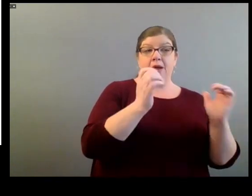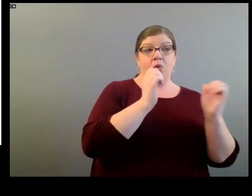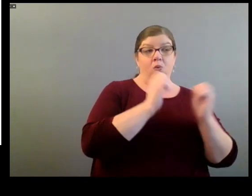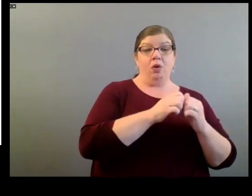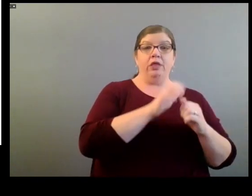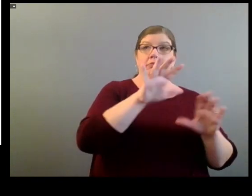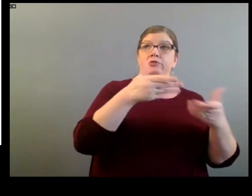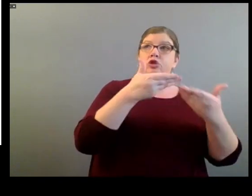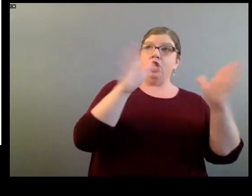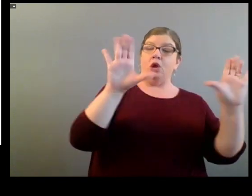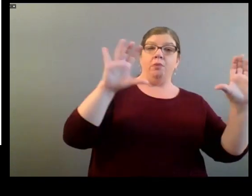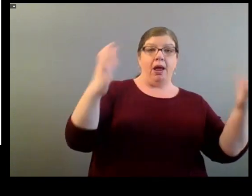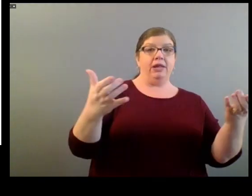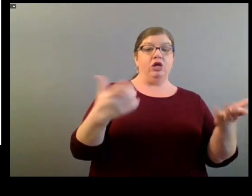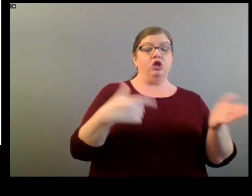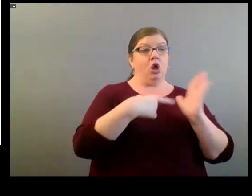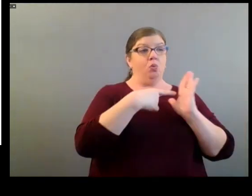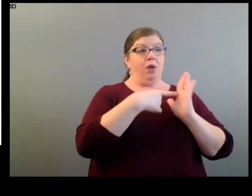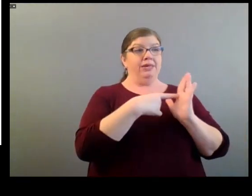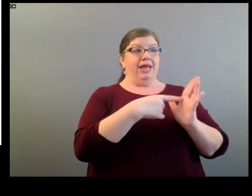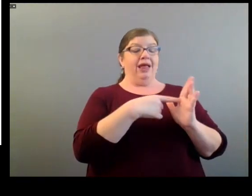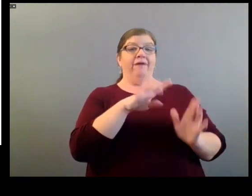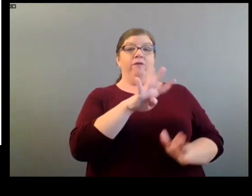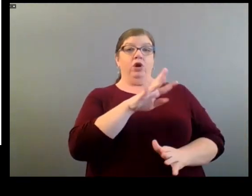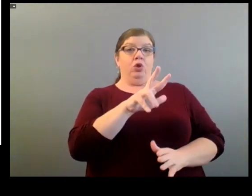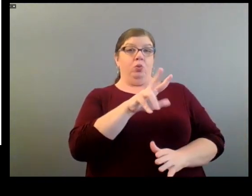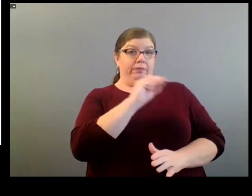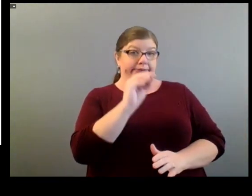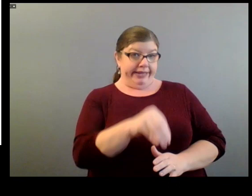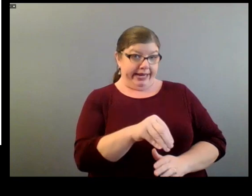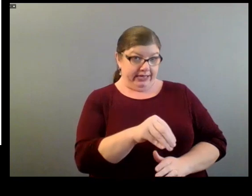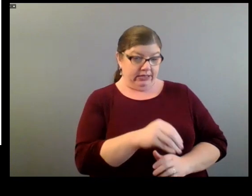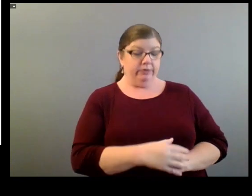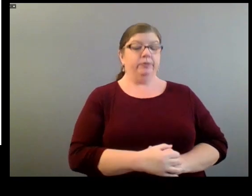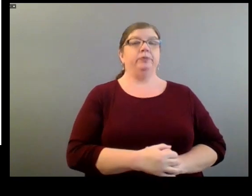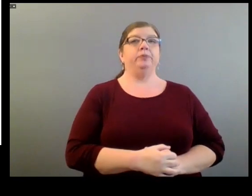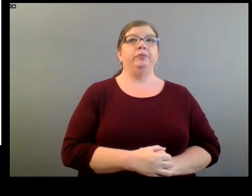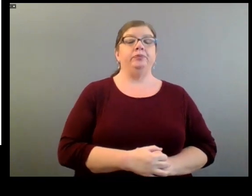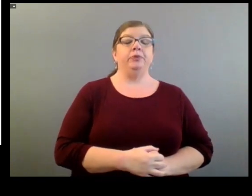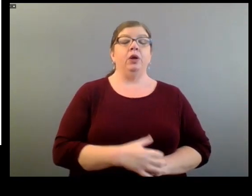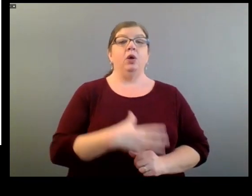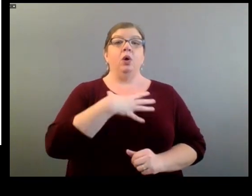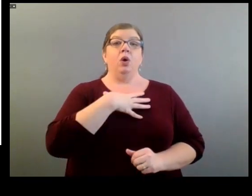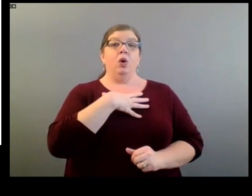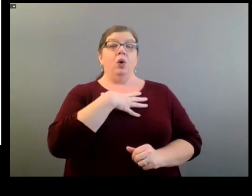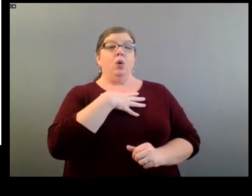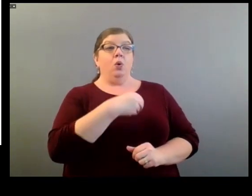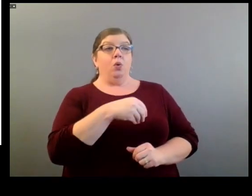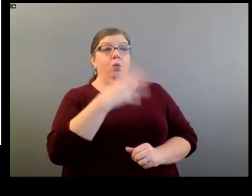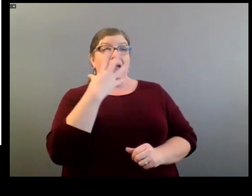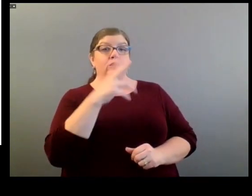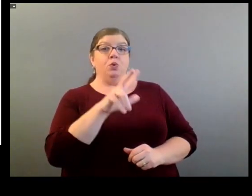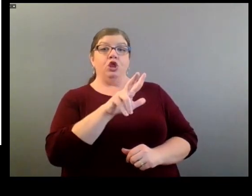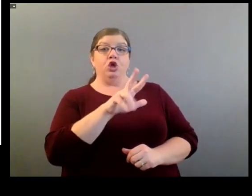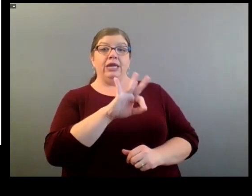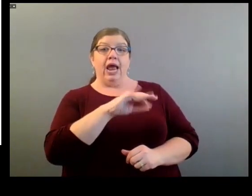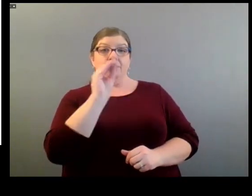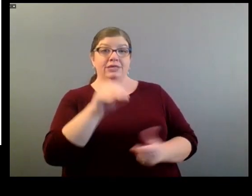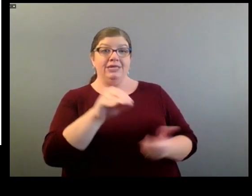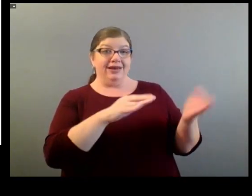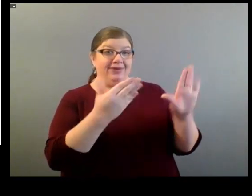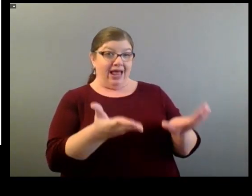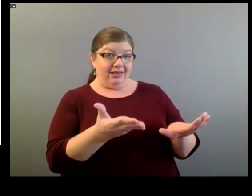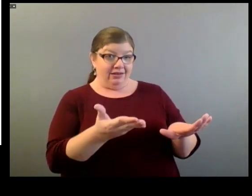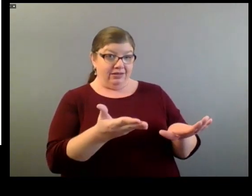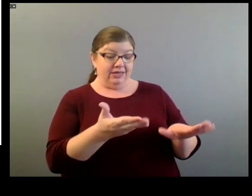population representation at 43%. Whites made up 39% of deaths.